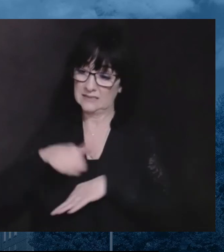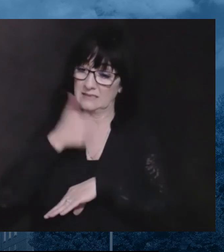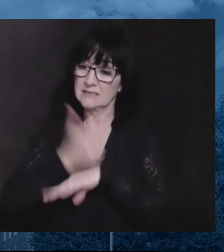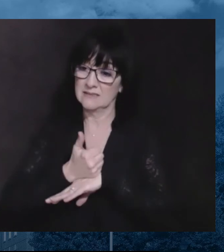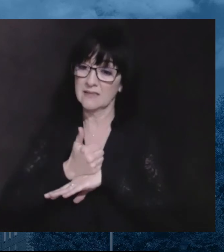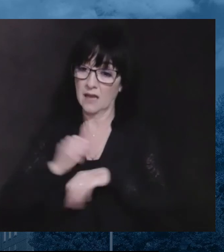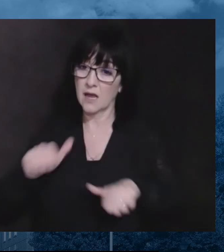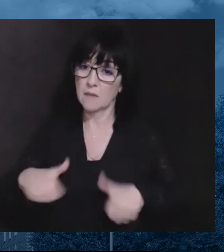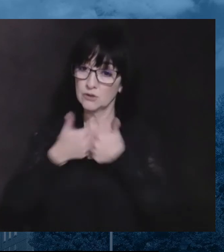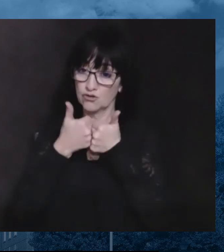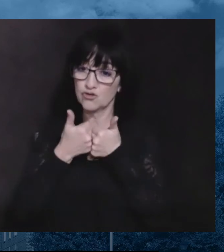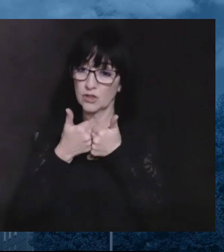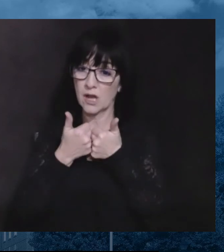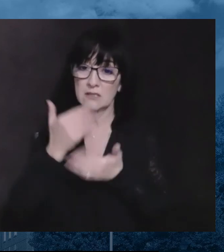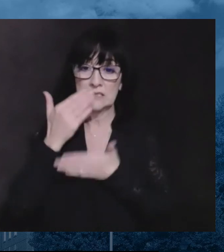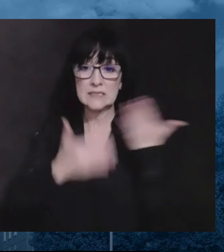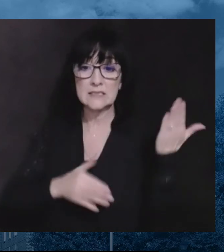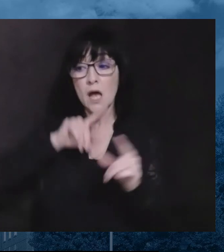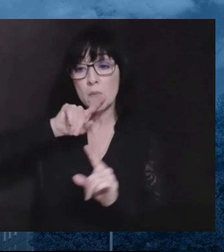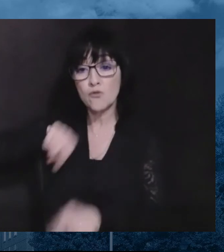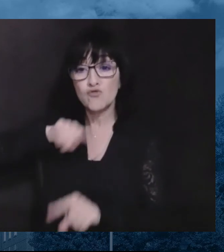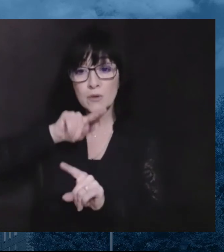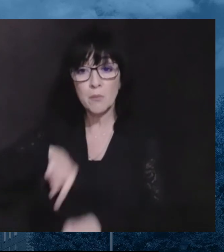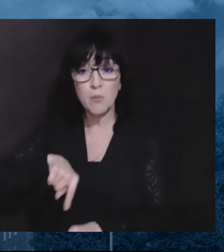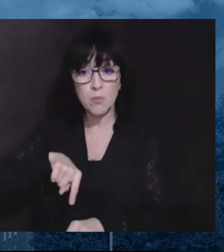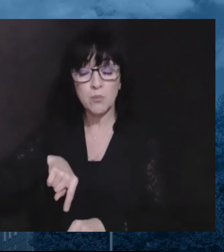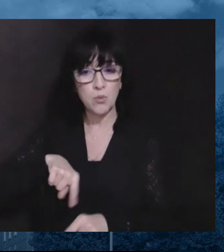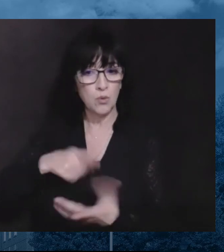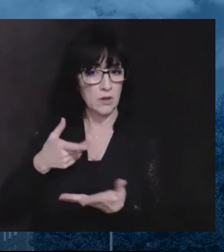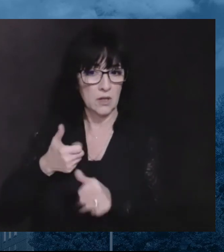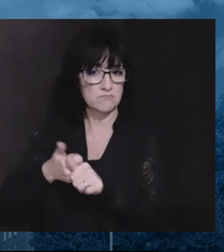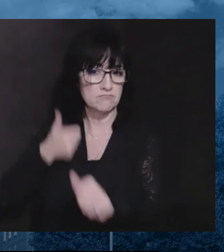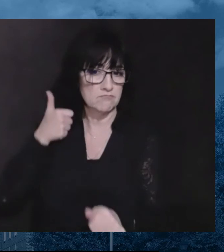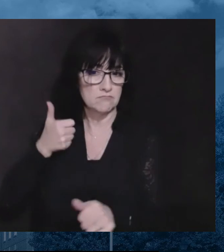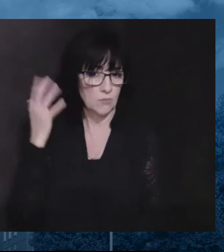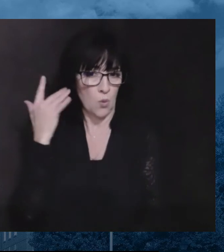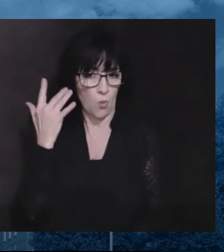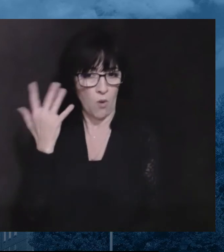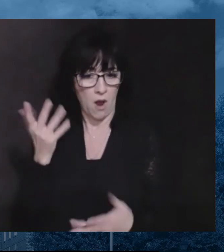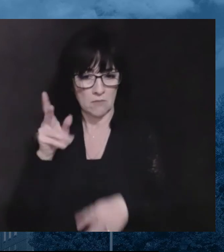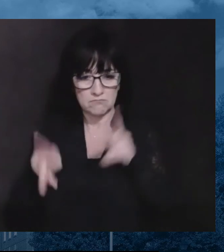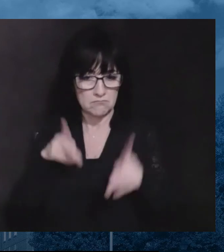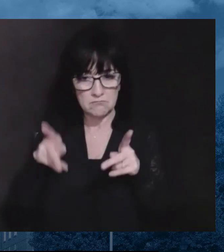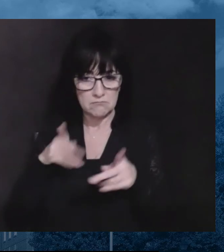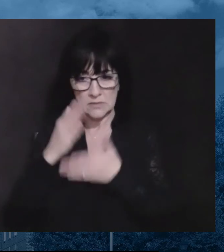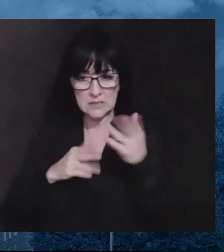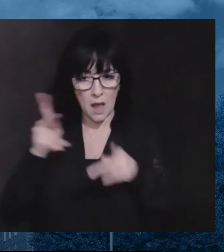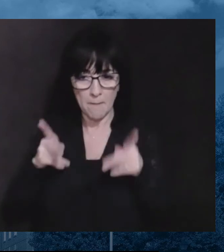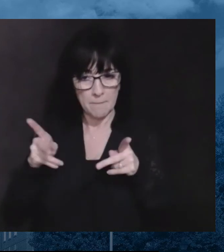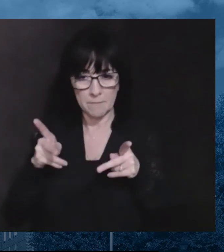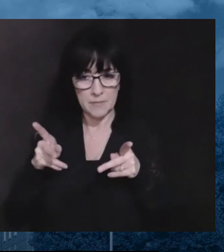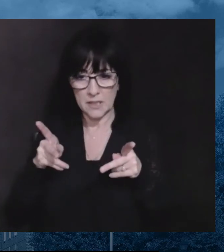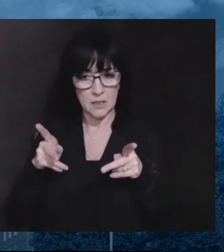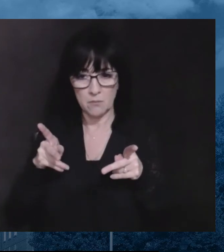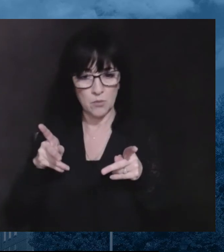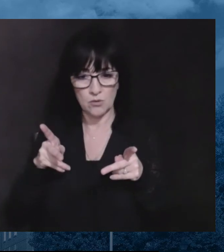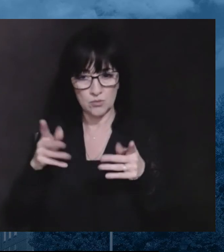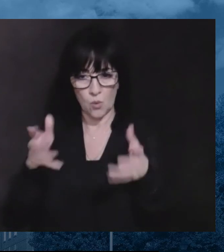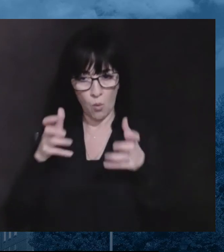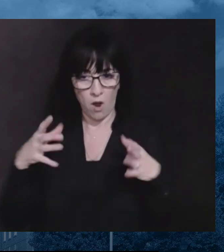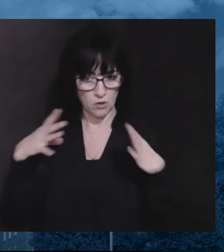Some of the data reporting issues that we're seeing, we are working through. You can't always plan for